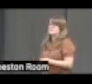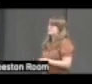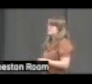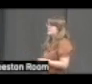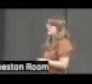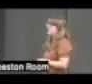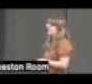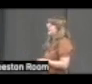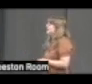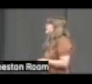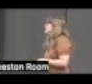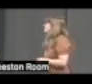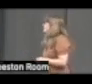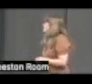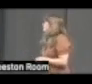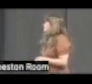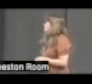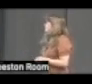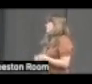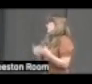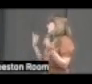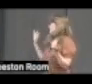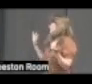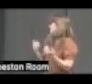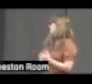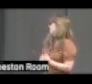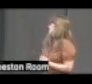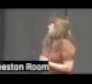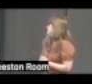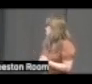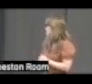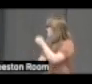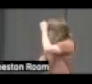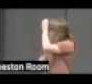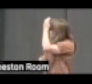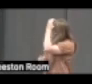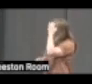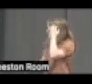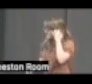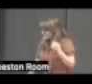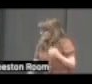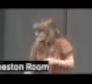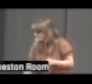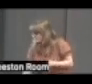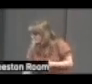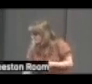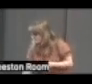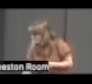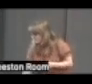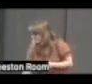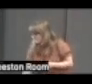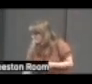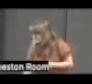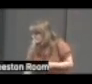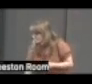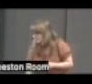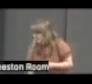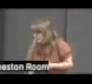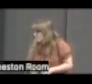an individual in some time. So that's where we're at with these